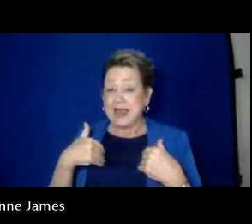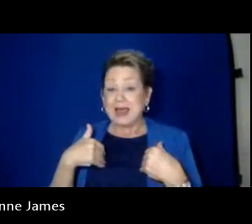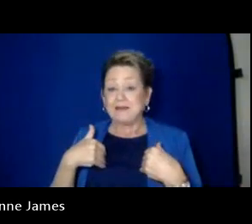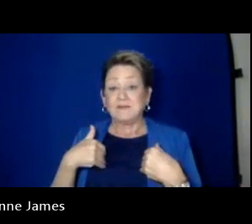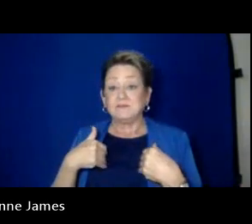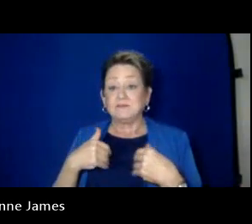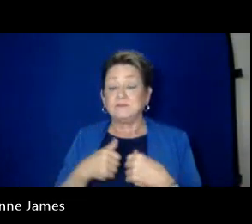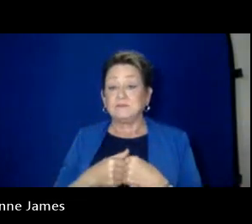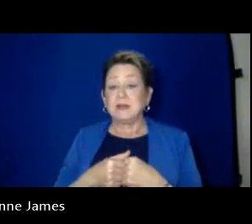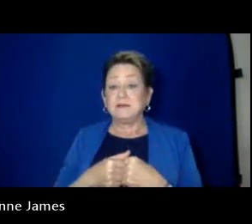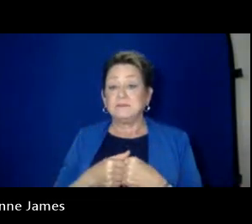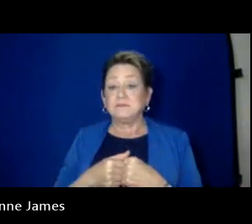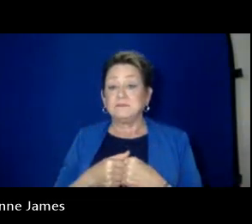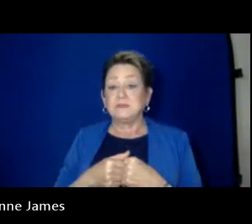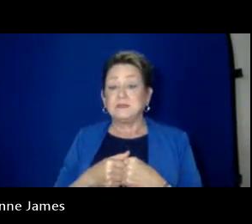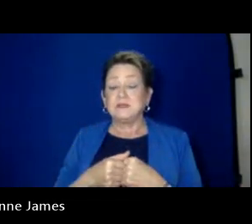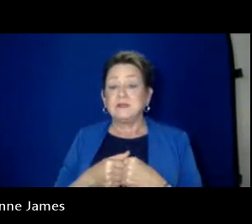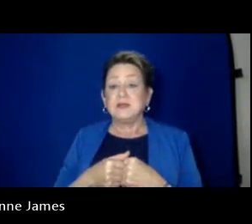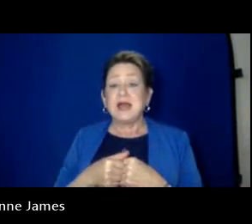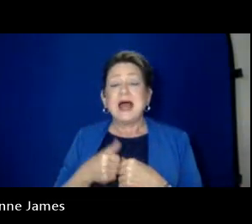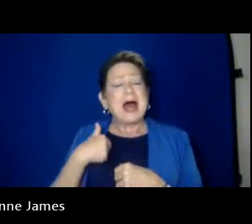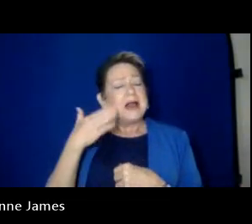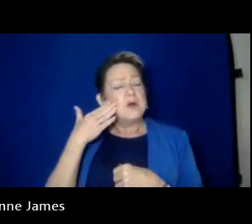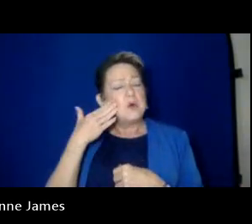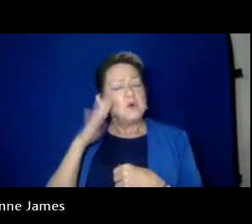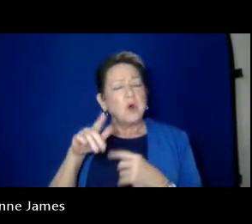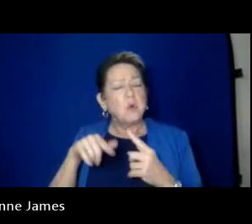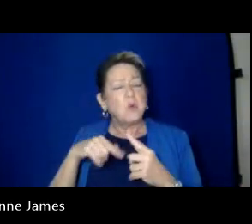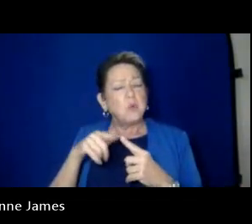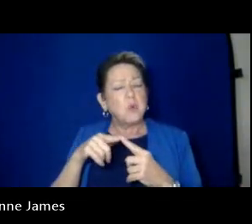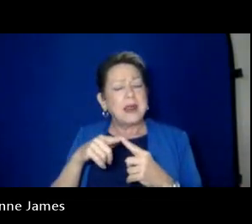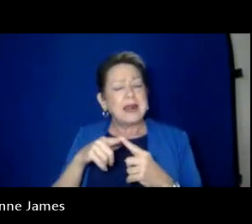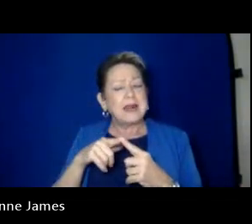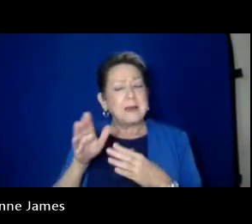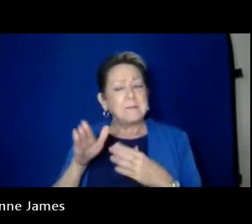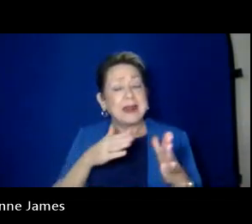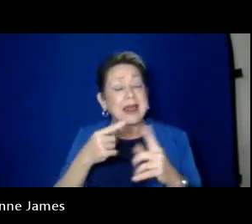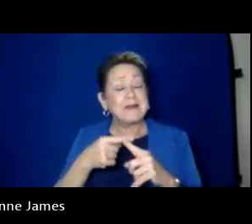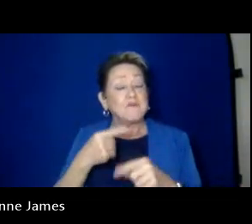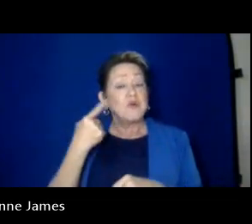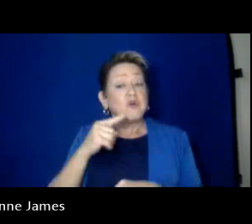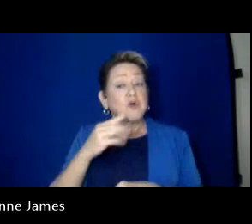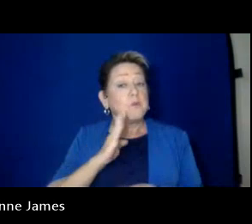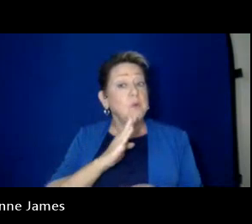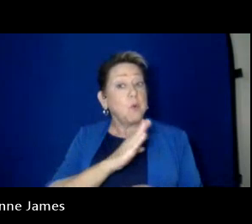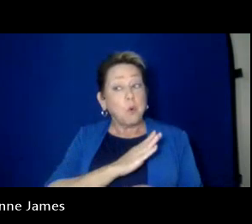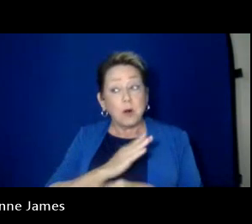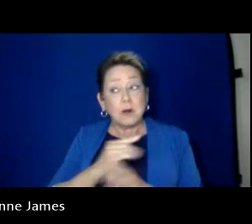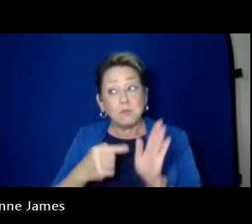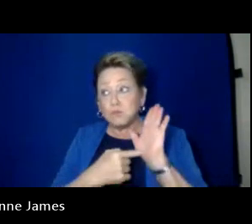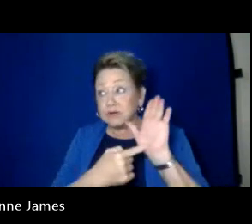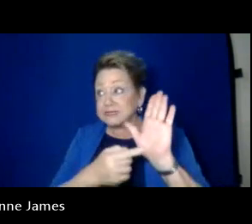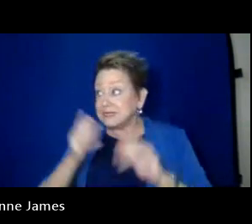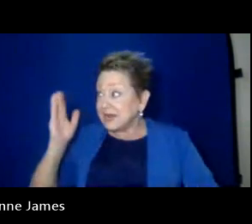But it's just as modified as what we're getting for the feedback coming up. I don't know when we have it slated for a board presentation. I'm looking at Amy.